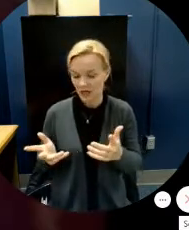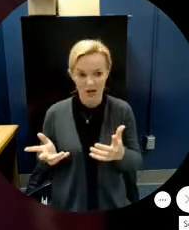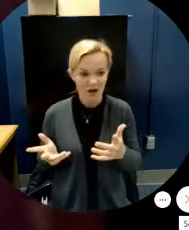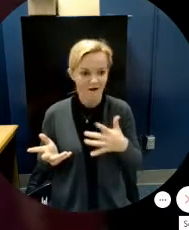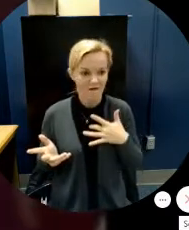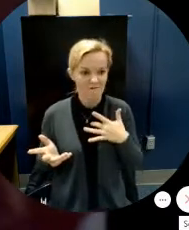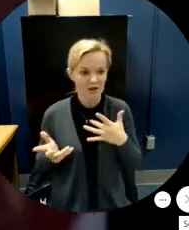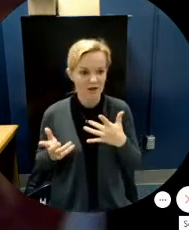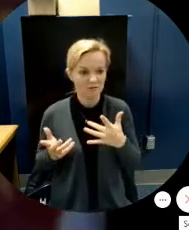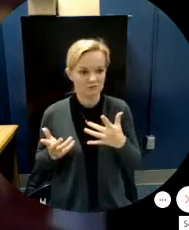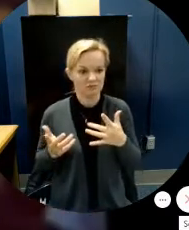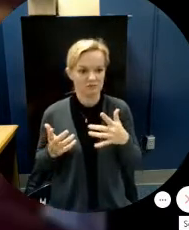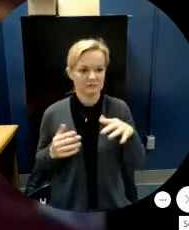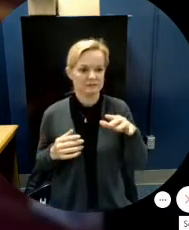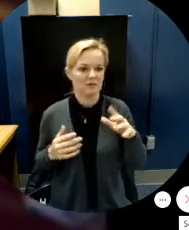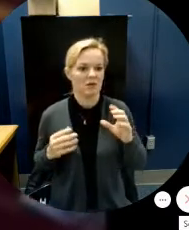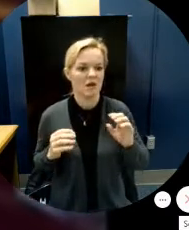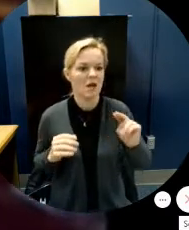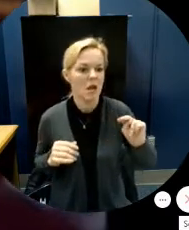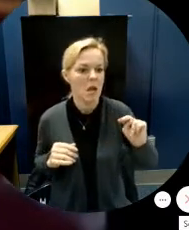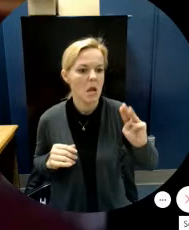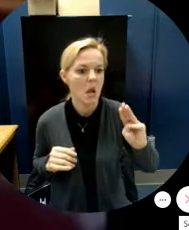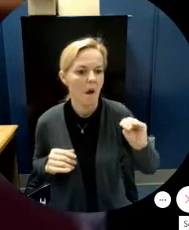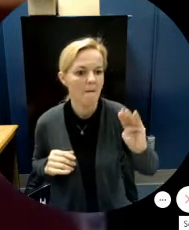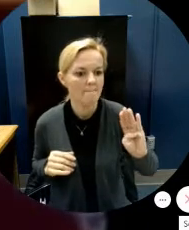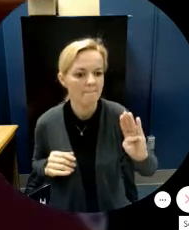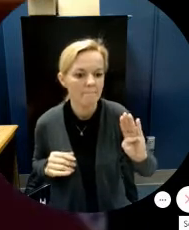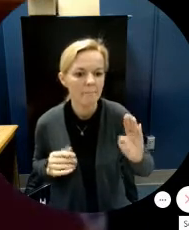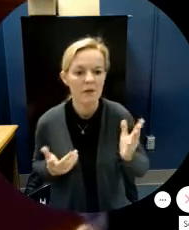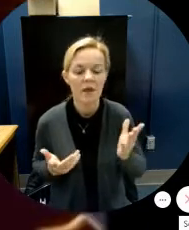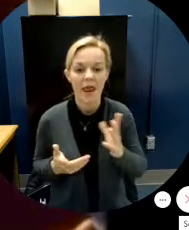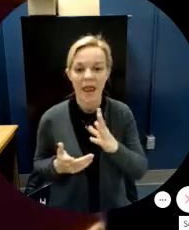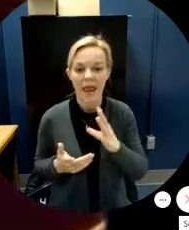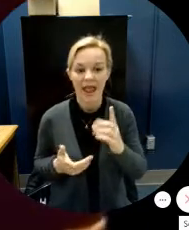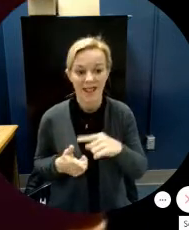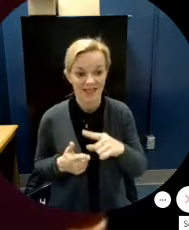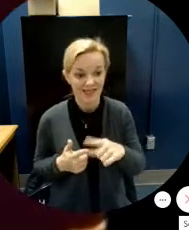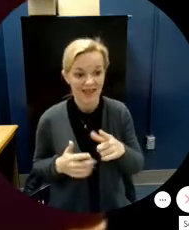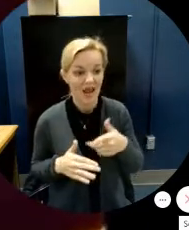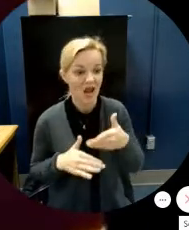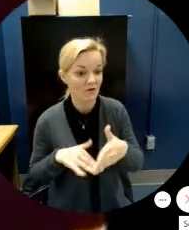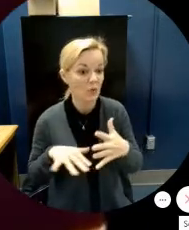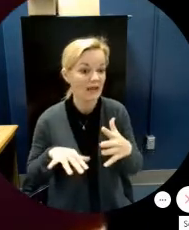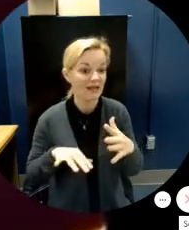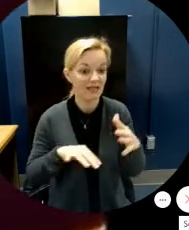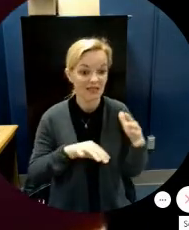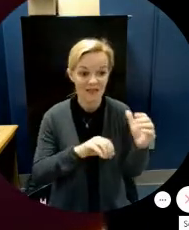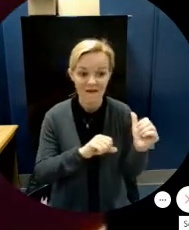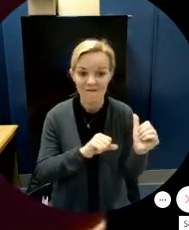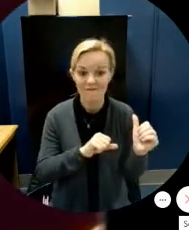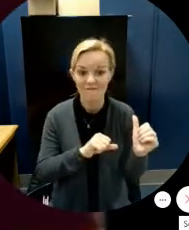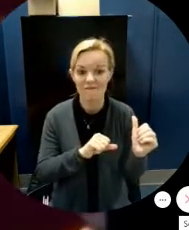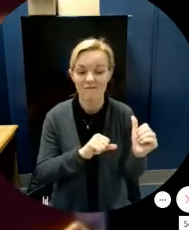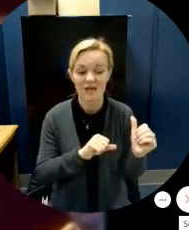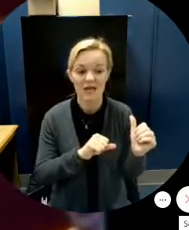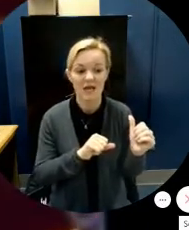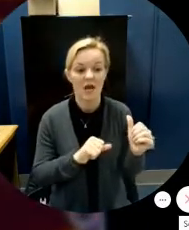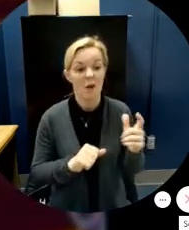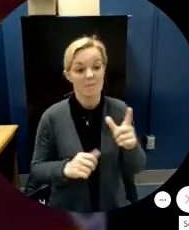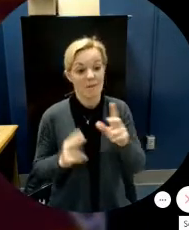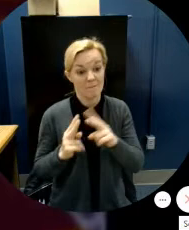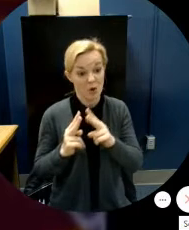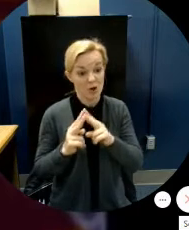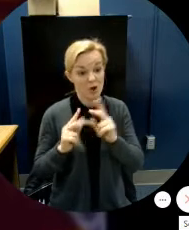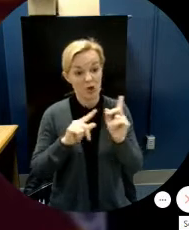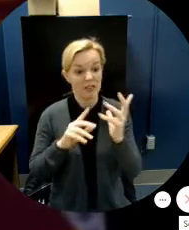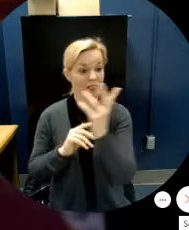But by the time I left the scene, which was after the man was gone in the ambulance, my partner had gone in the